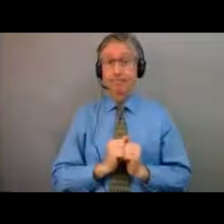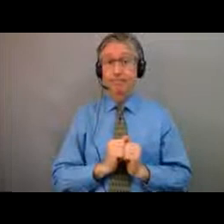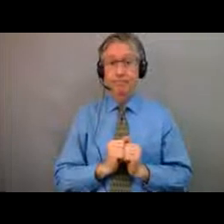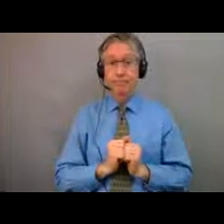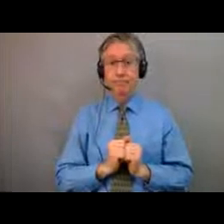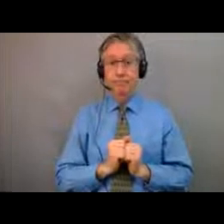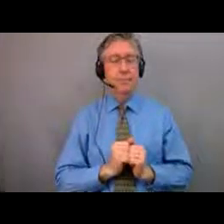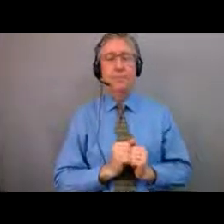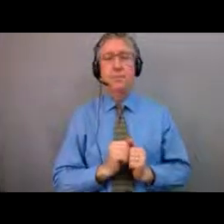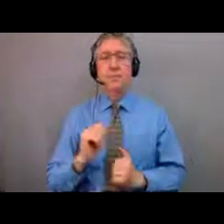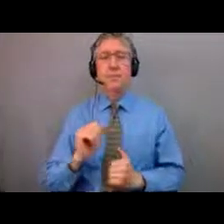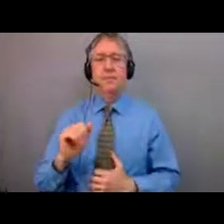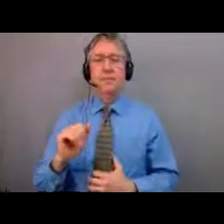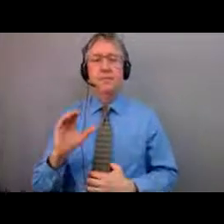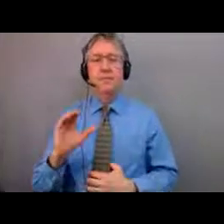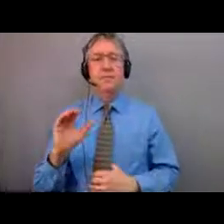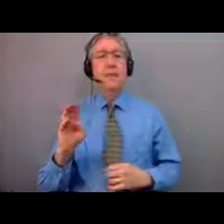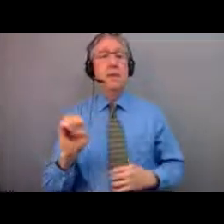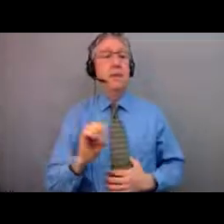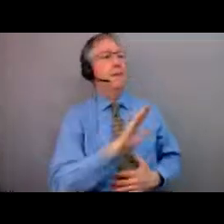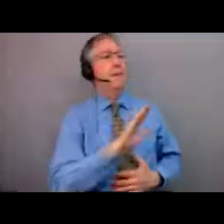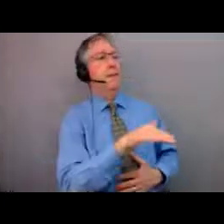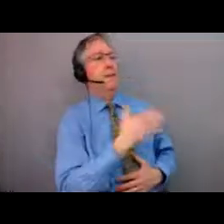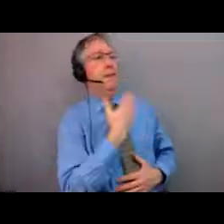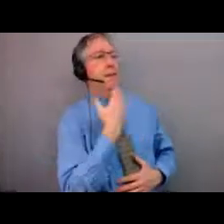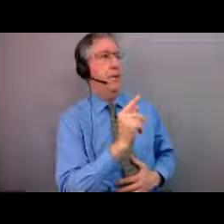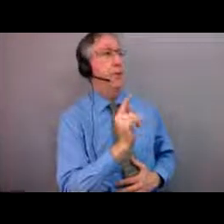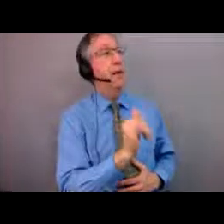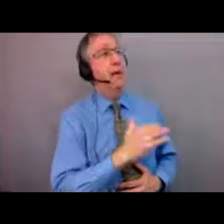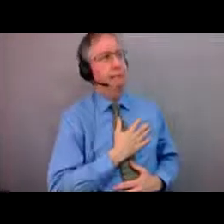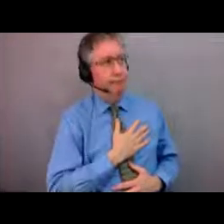Thank you, Katie. We appreciate that.